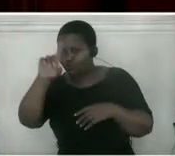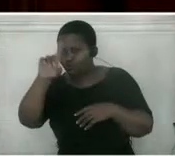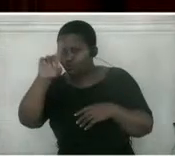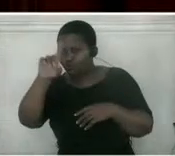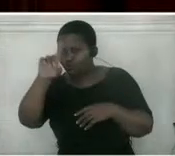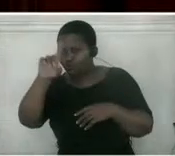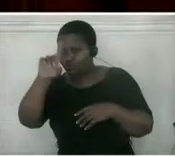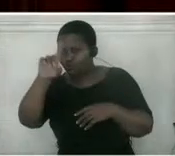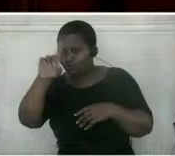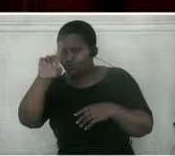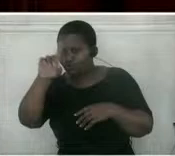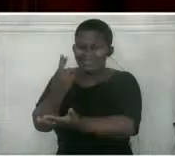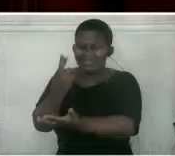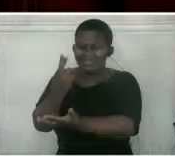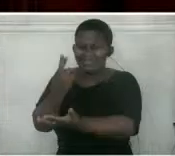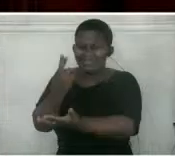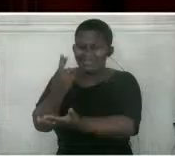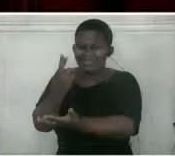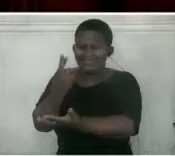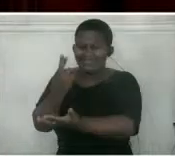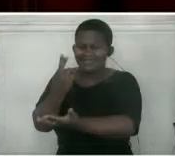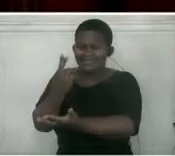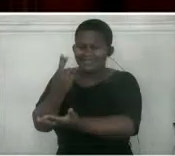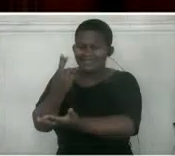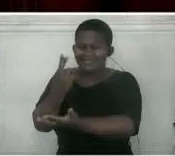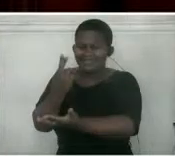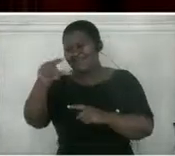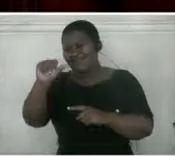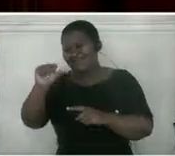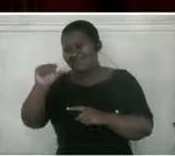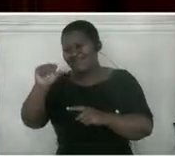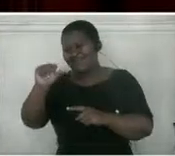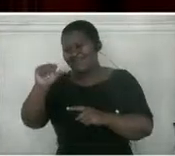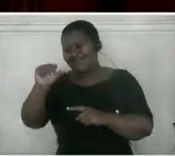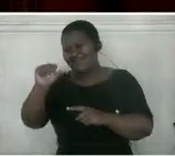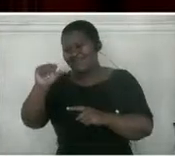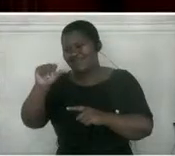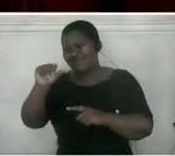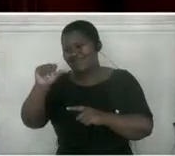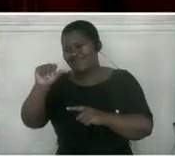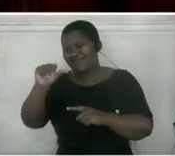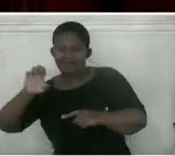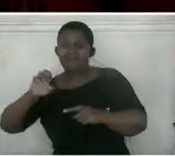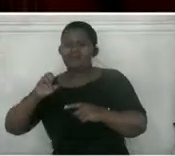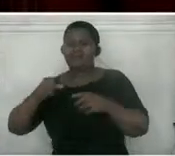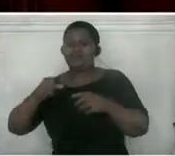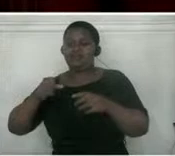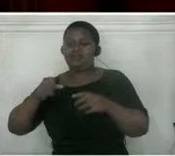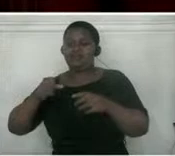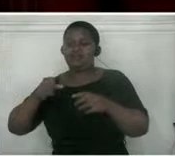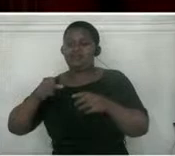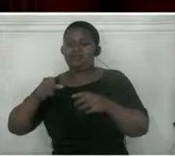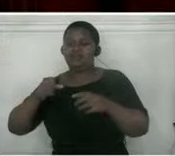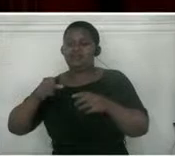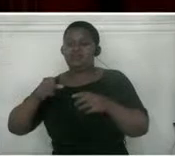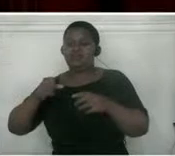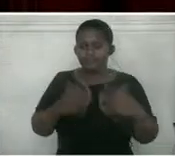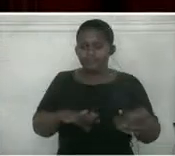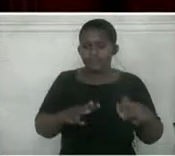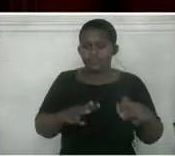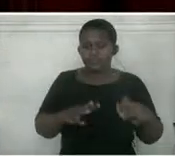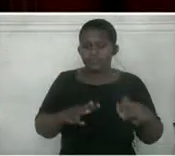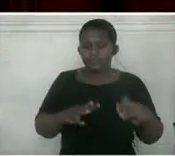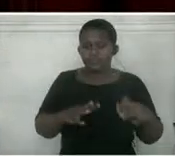Rank, Langalibalele Street. All of these are now connected. The year 2021 will see